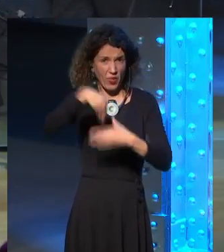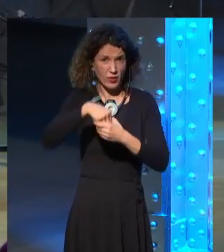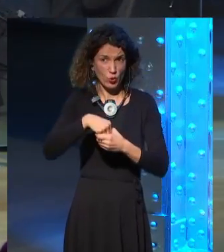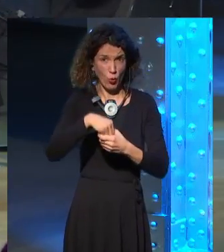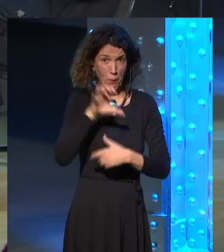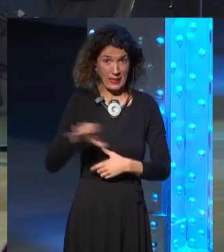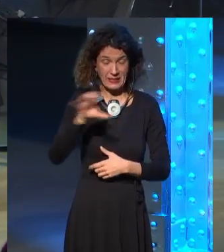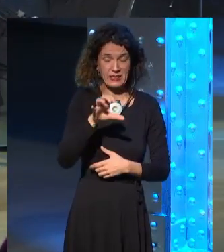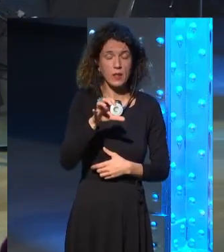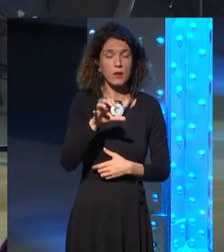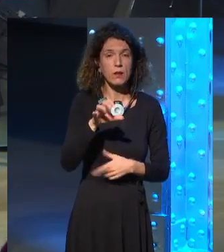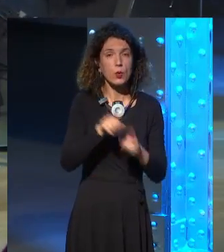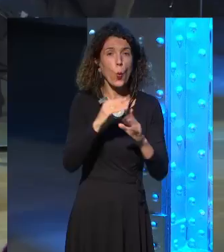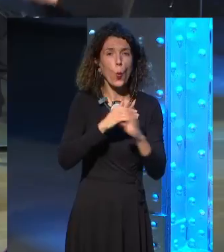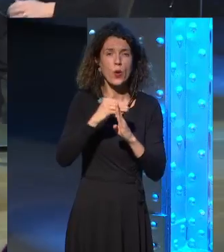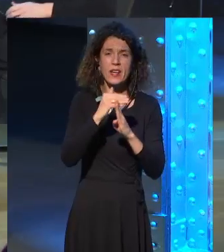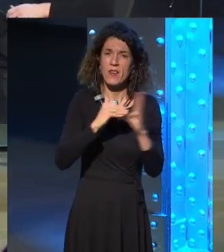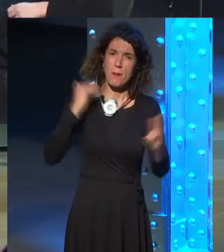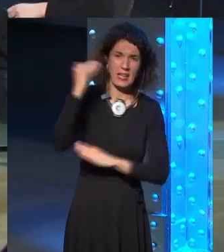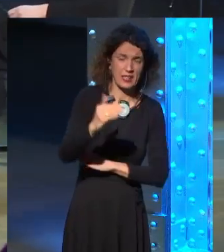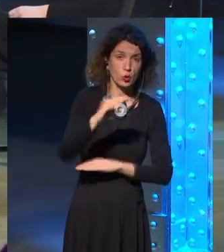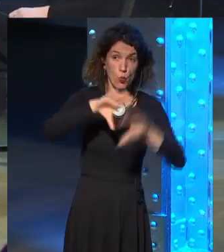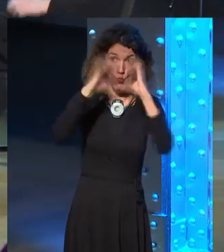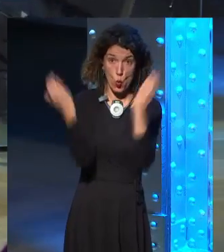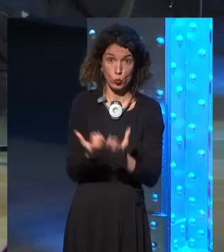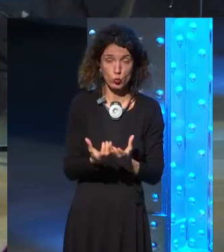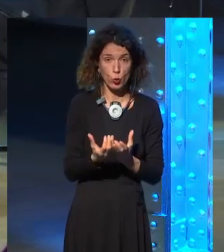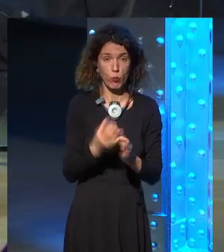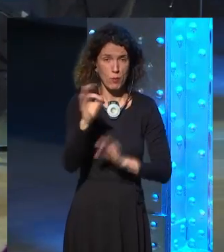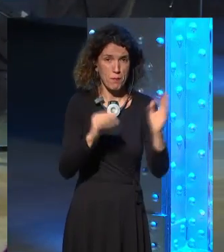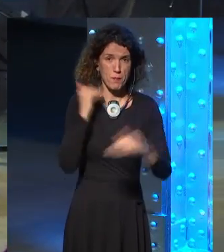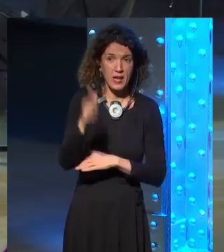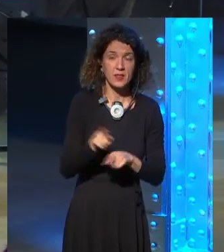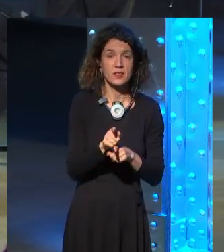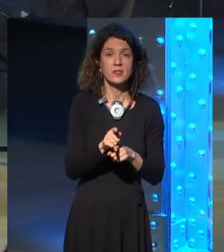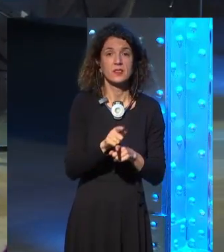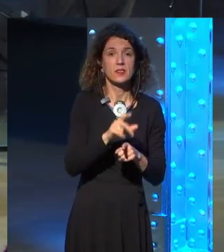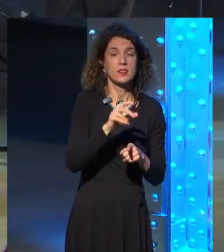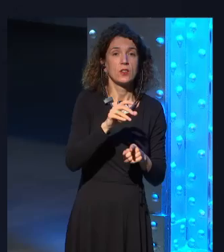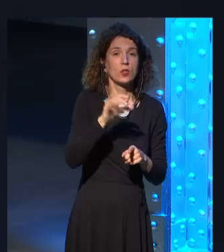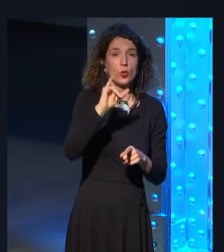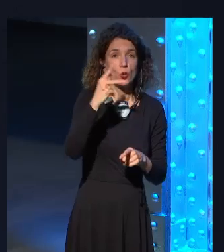have the highest suicide rate in the world are Sri Lanka, Guyana,